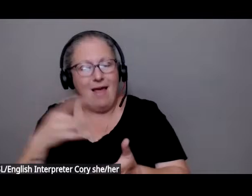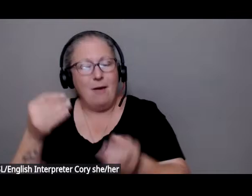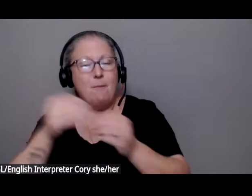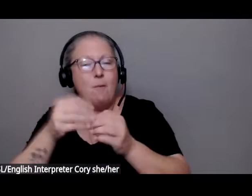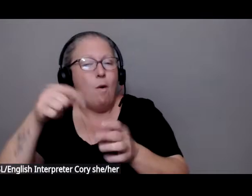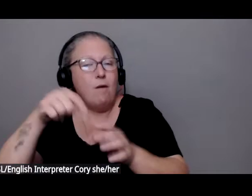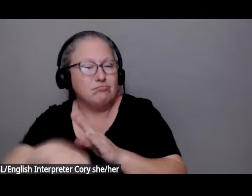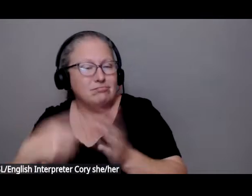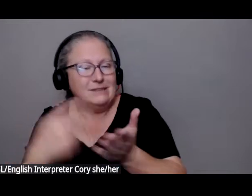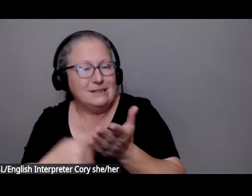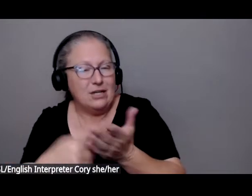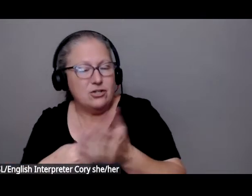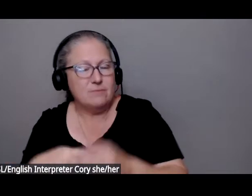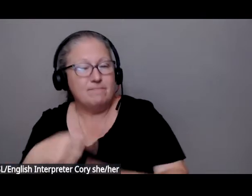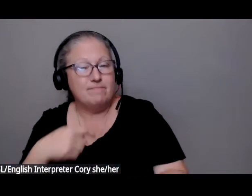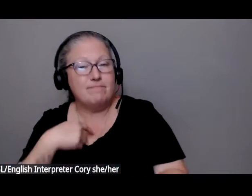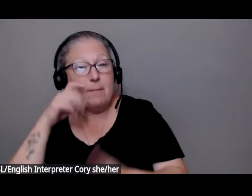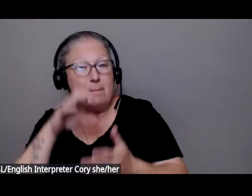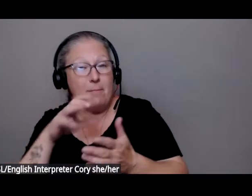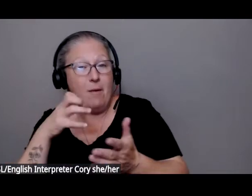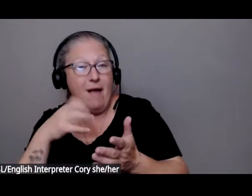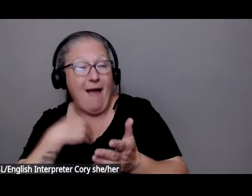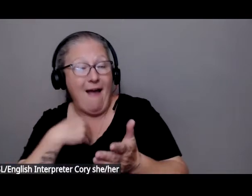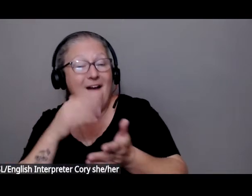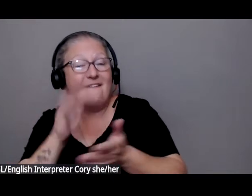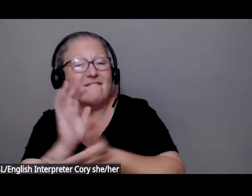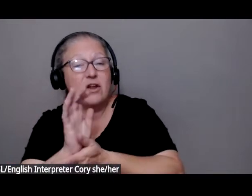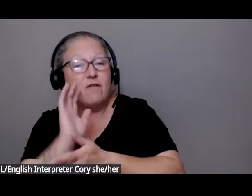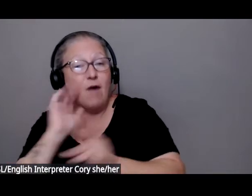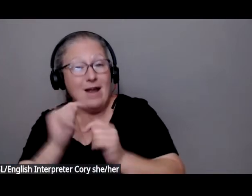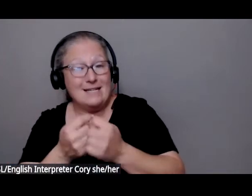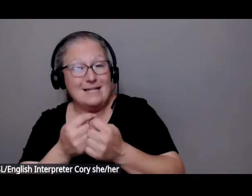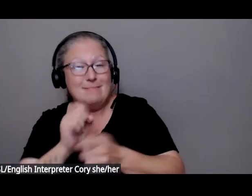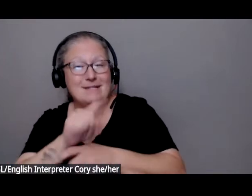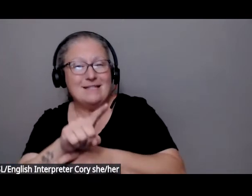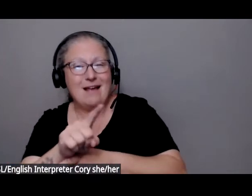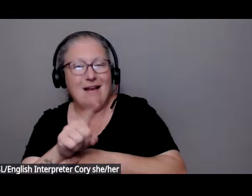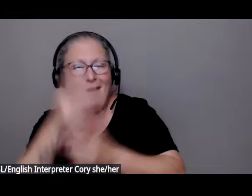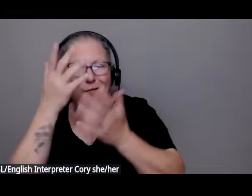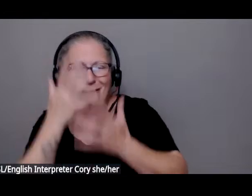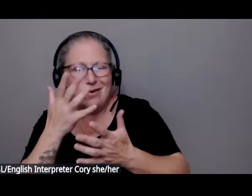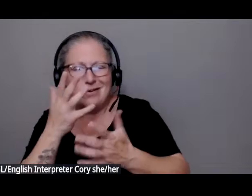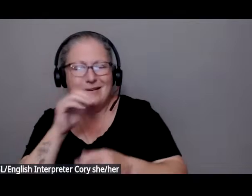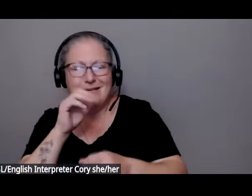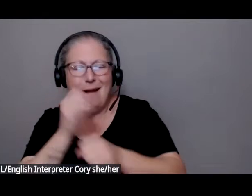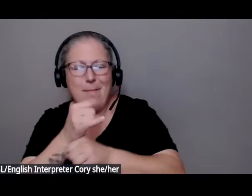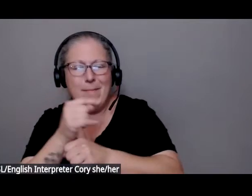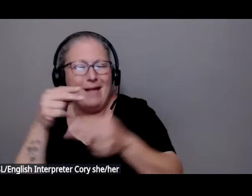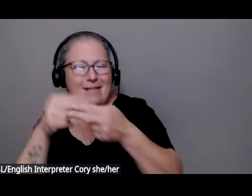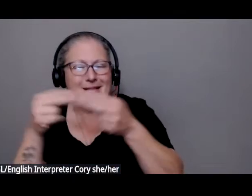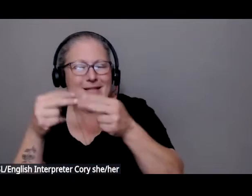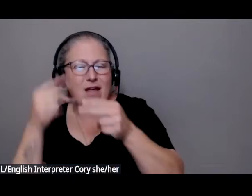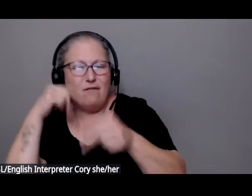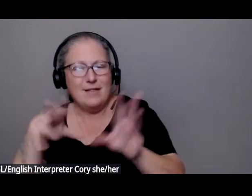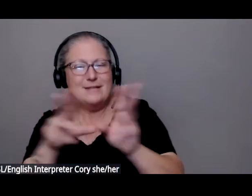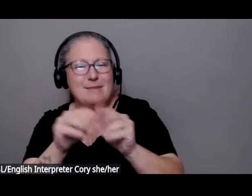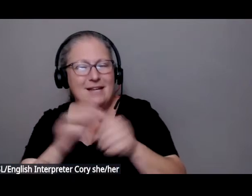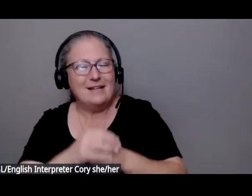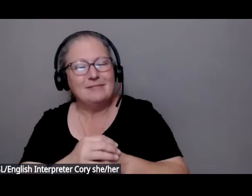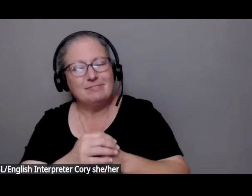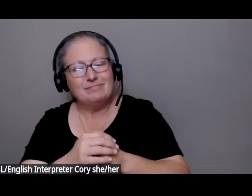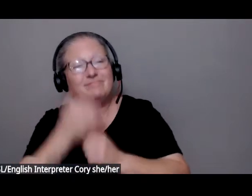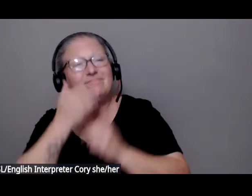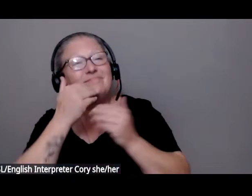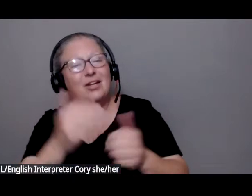I believe also some videos of our team will be sent out. We were unfortunately not able to put them on slides during this meeting. Thank